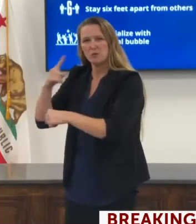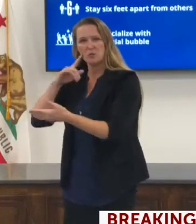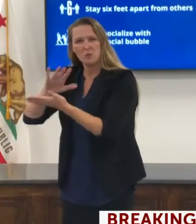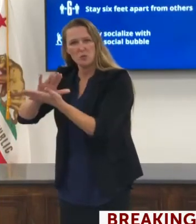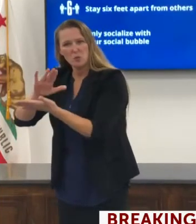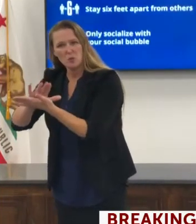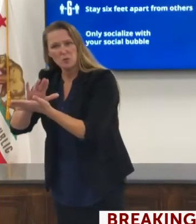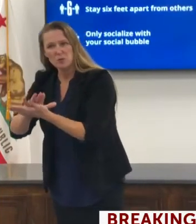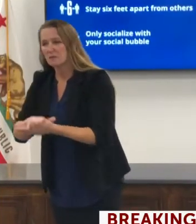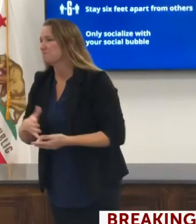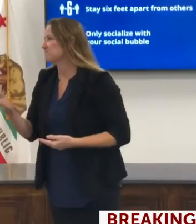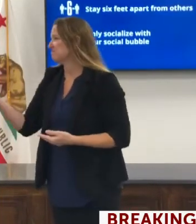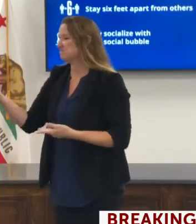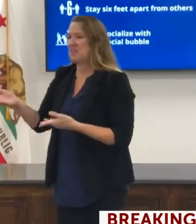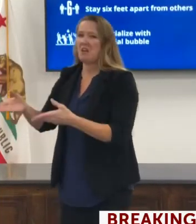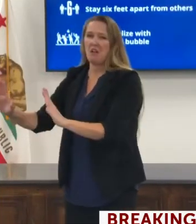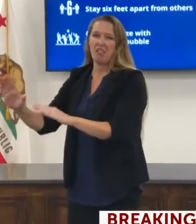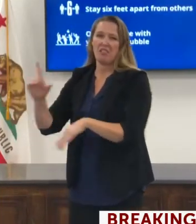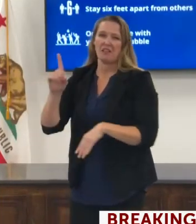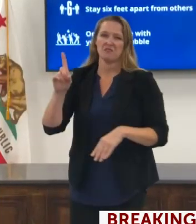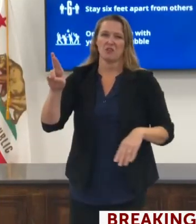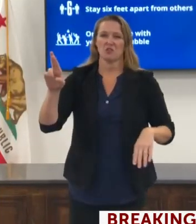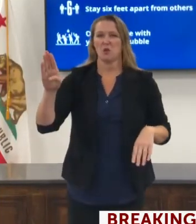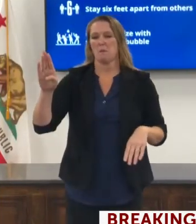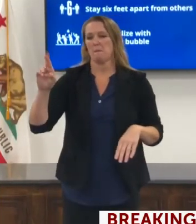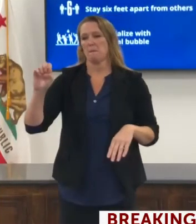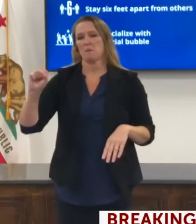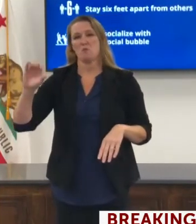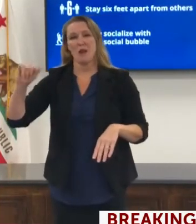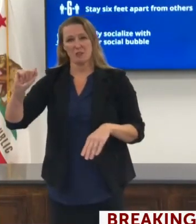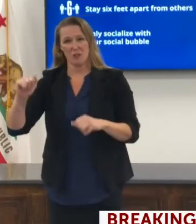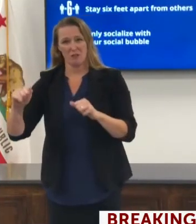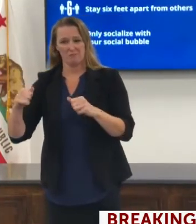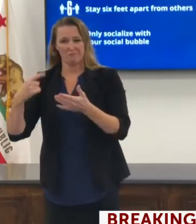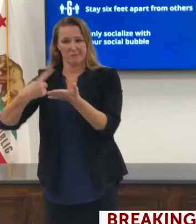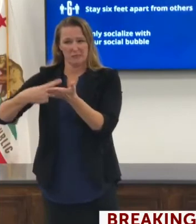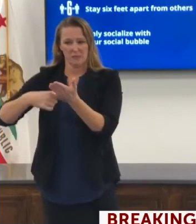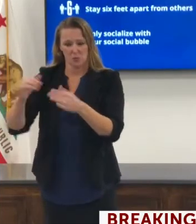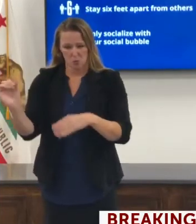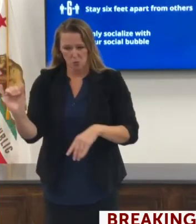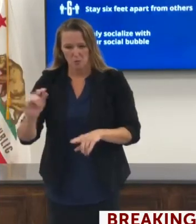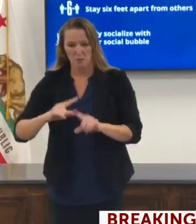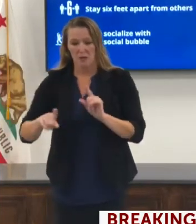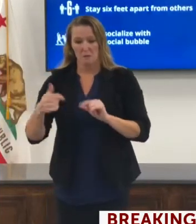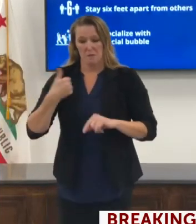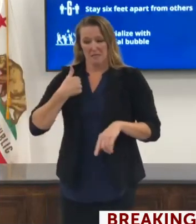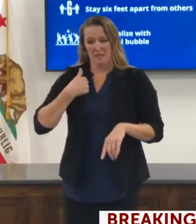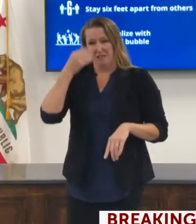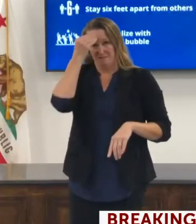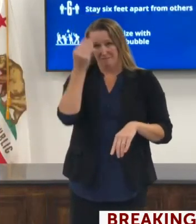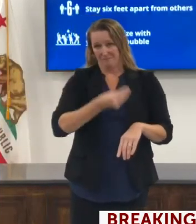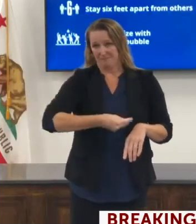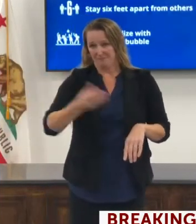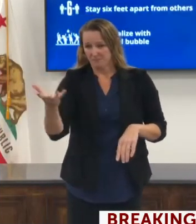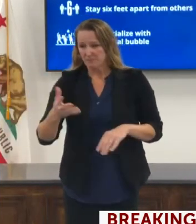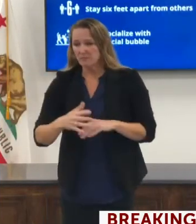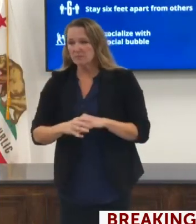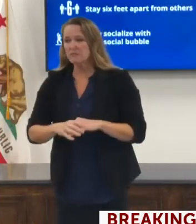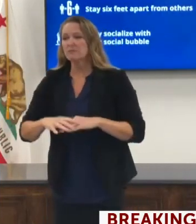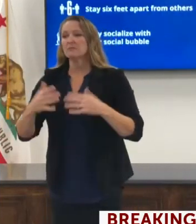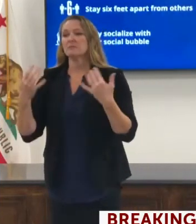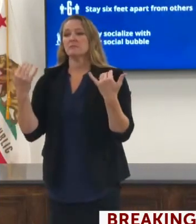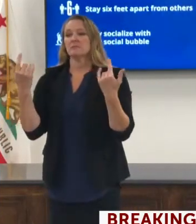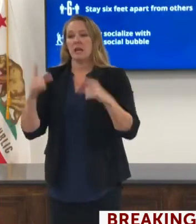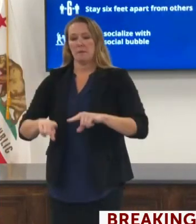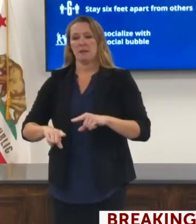have Dr. Brescia address that as well. I will just tell you that when a county moves from red